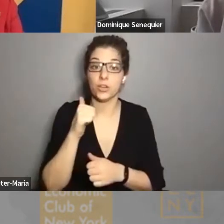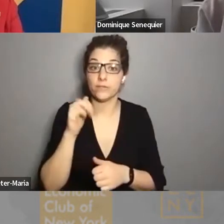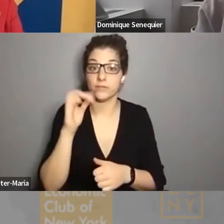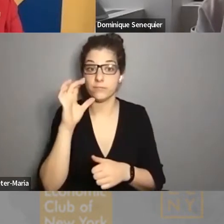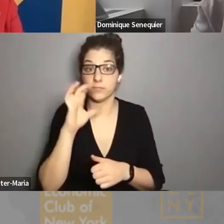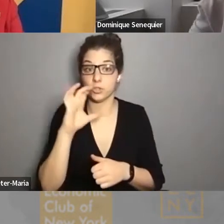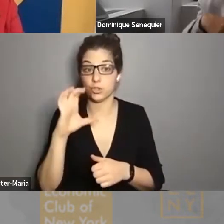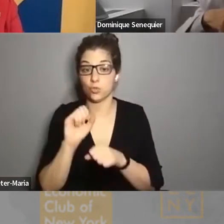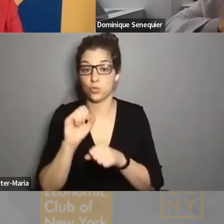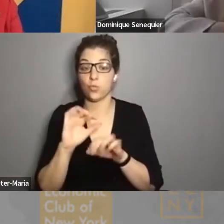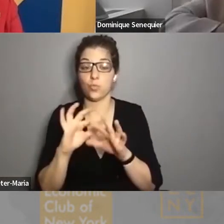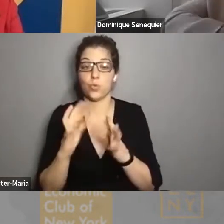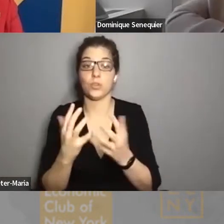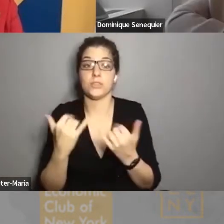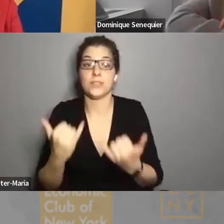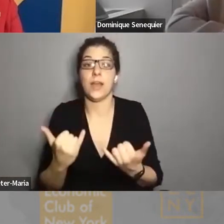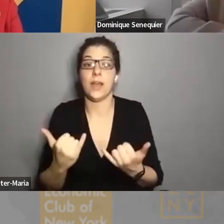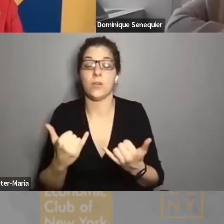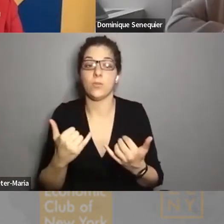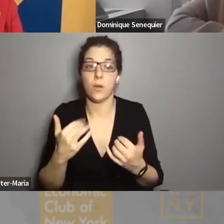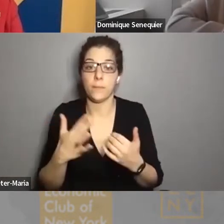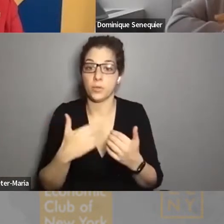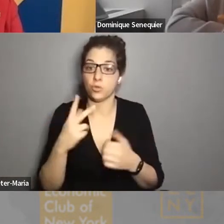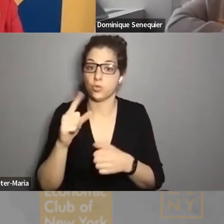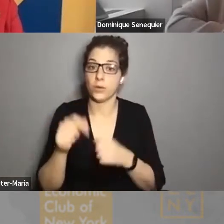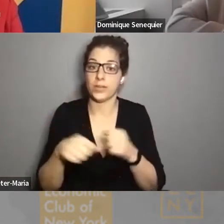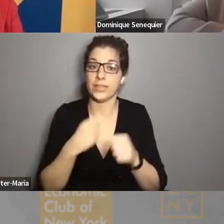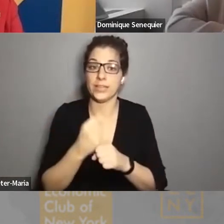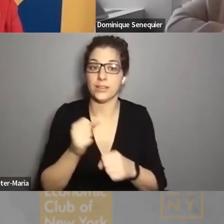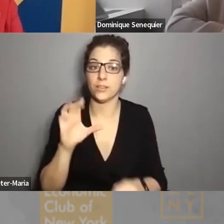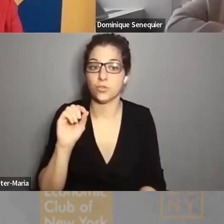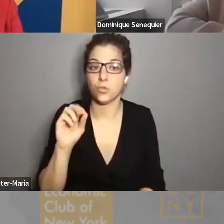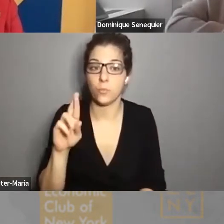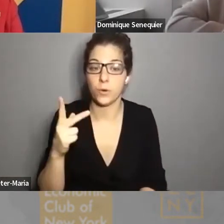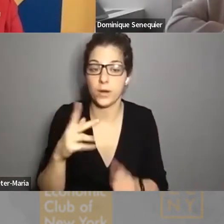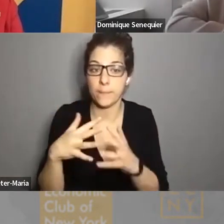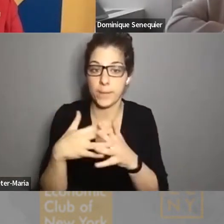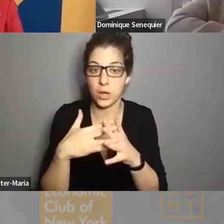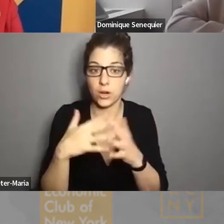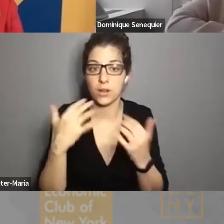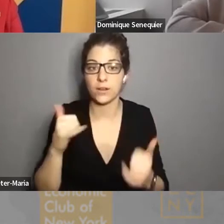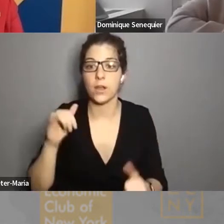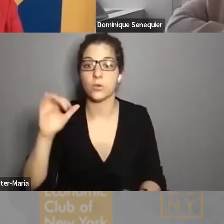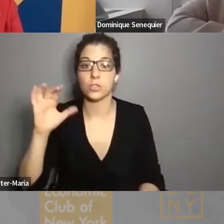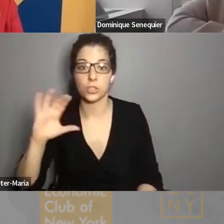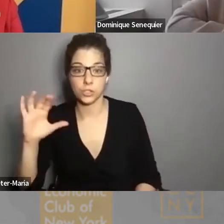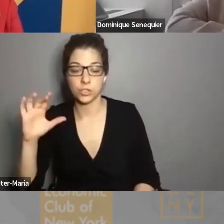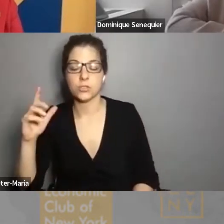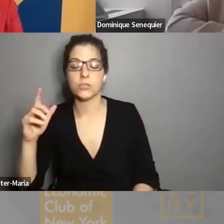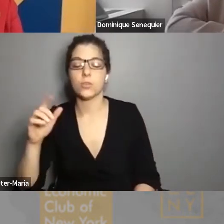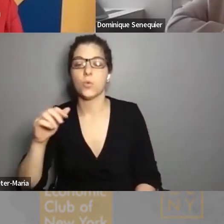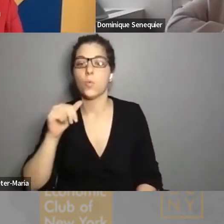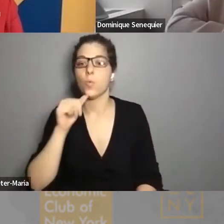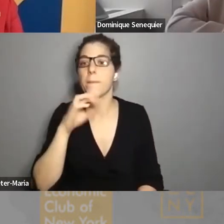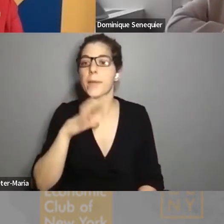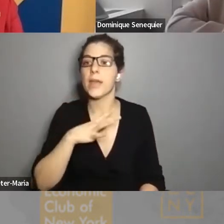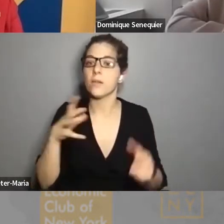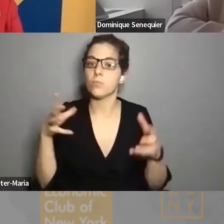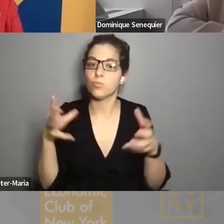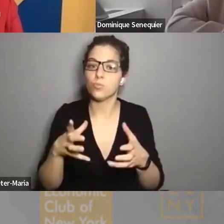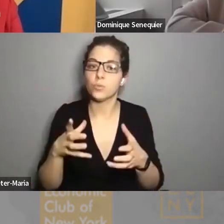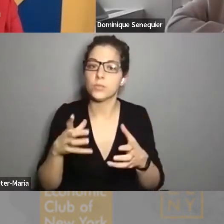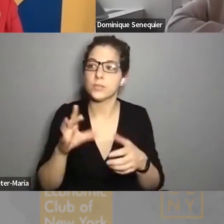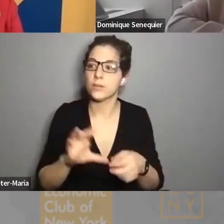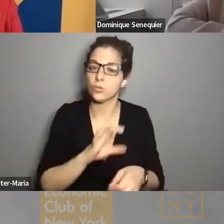am now, but I spent nearly 20 years in corporate America as well, and now in search, women bring attributes